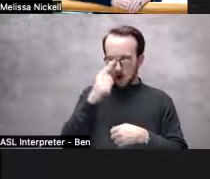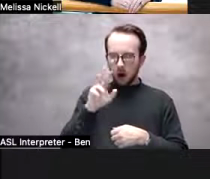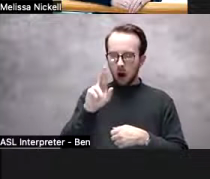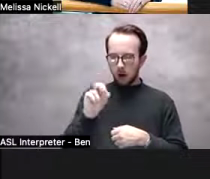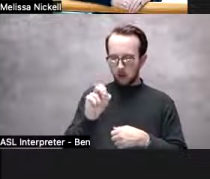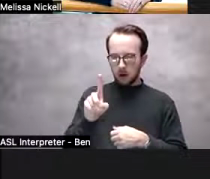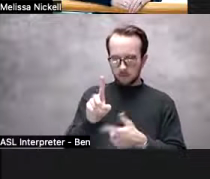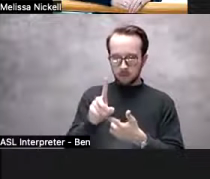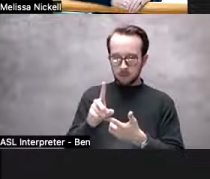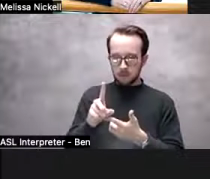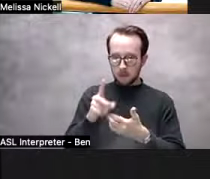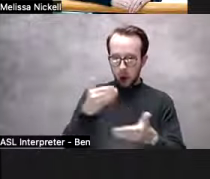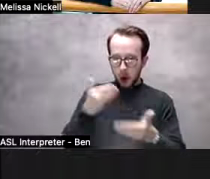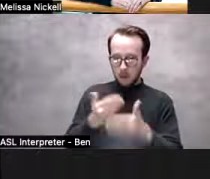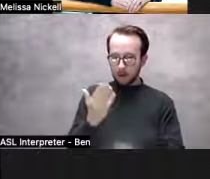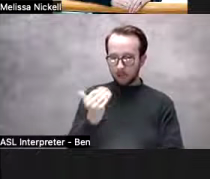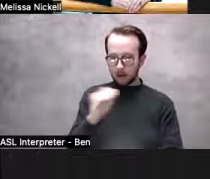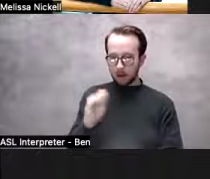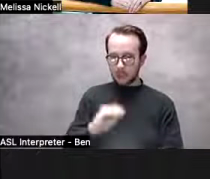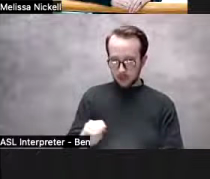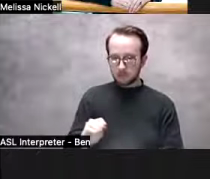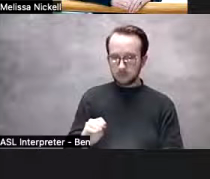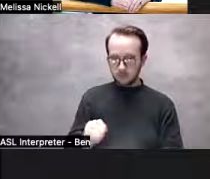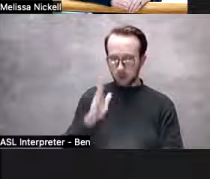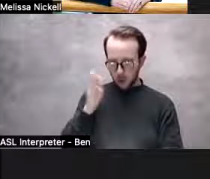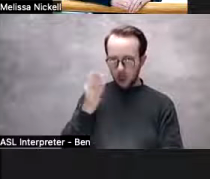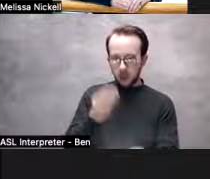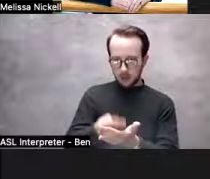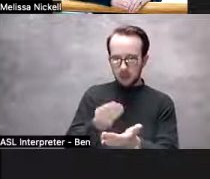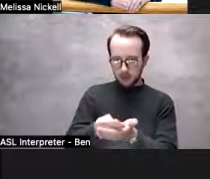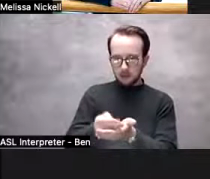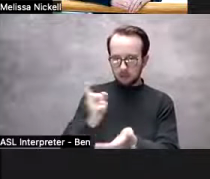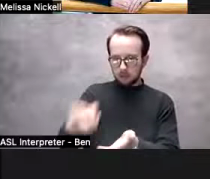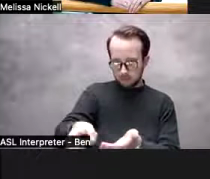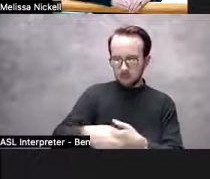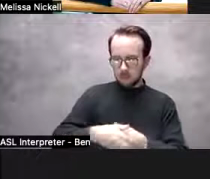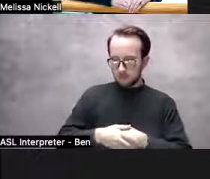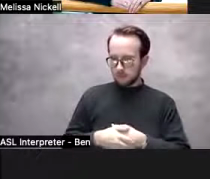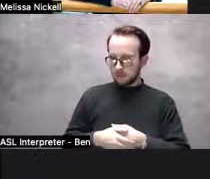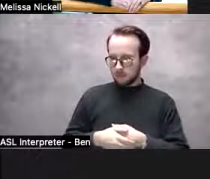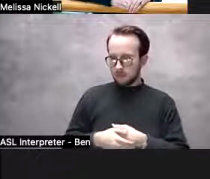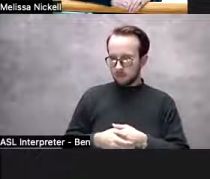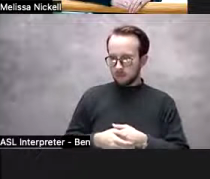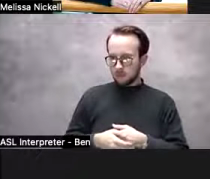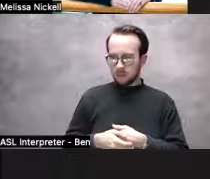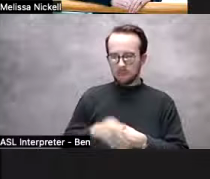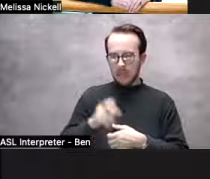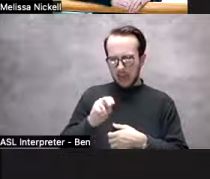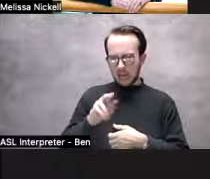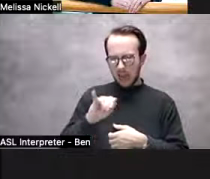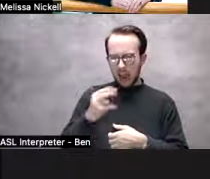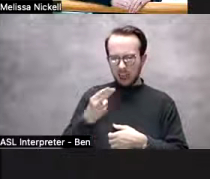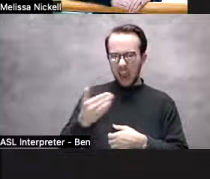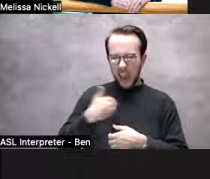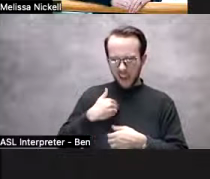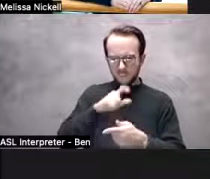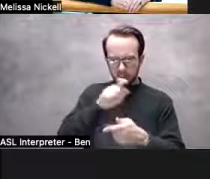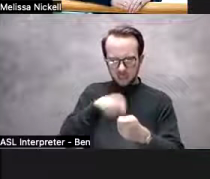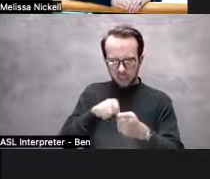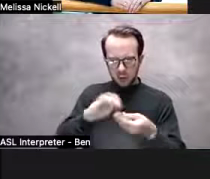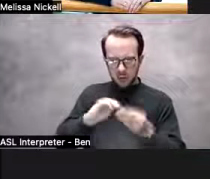almost 15% of the R01s are going to be funded, and NIH will have these numbers. So when you submit a